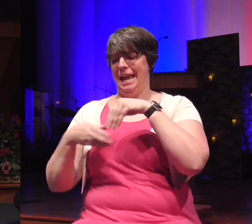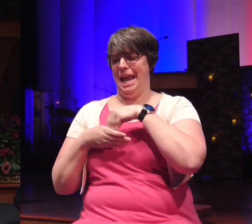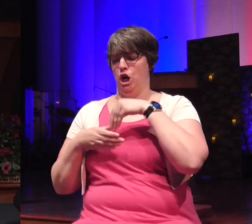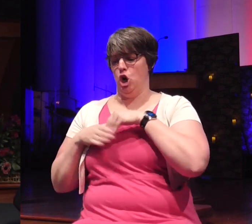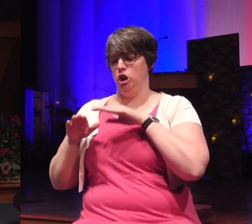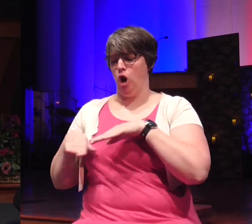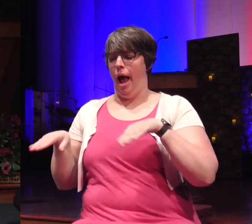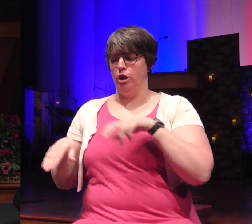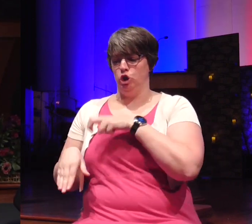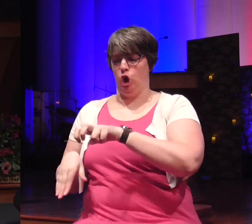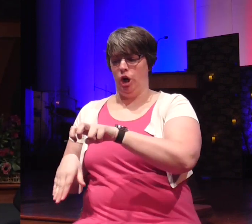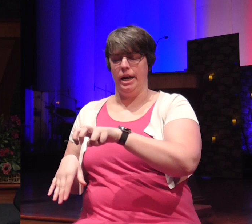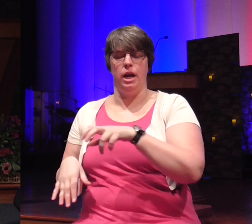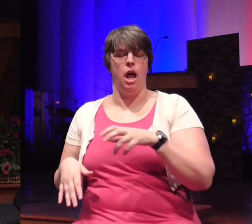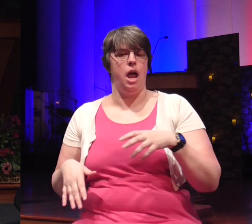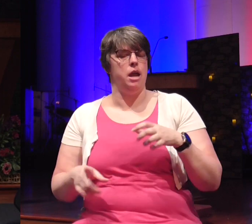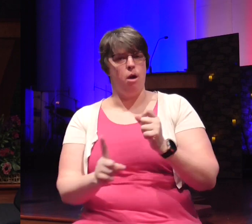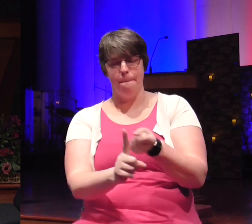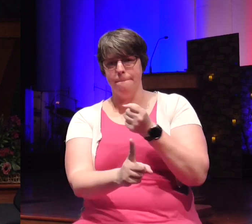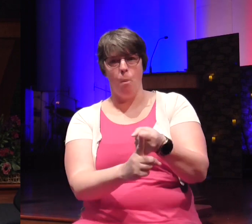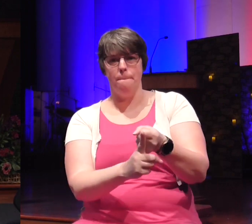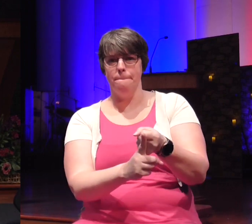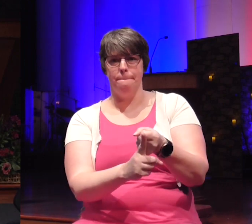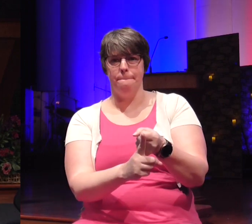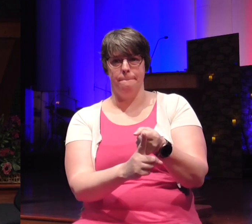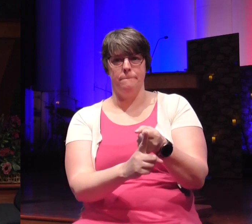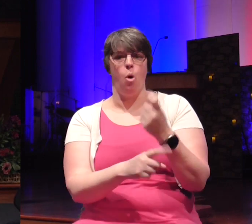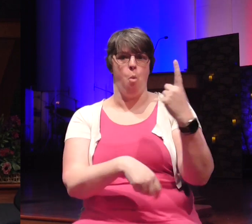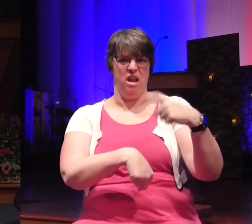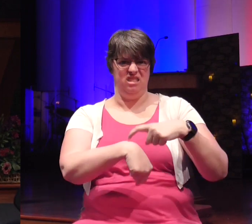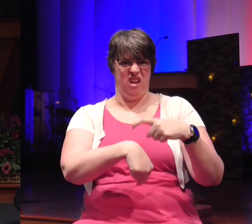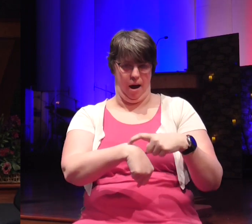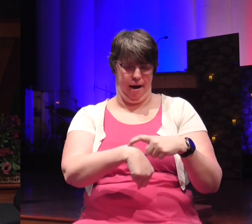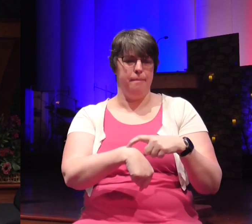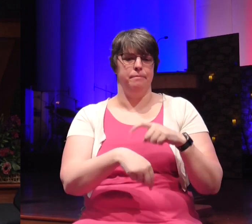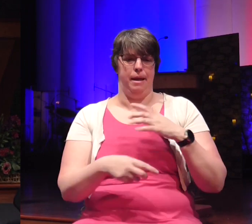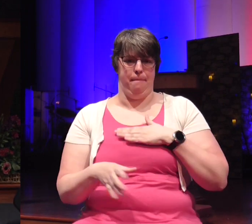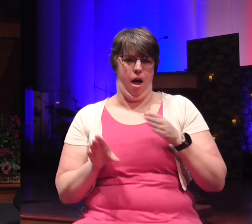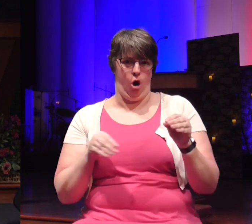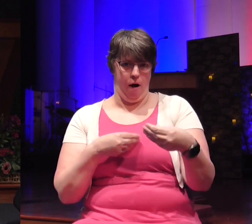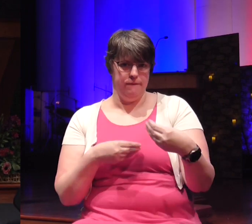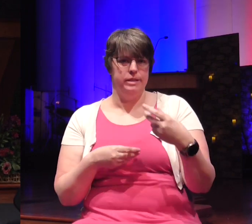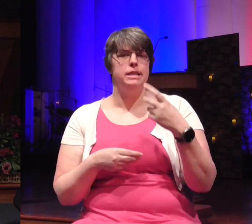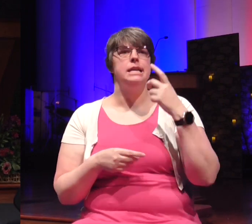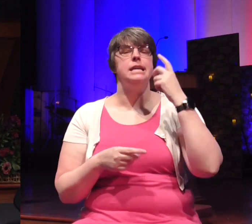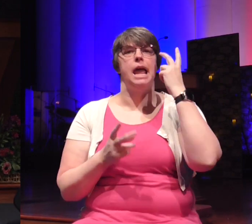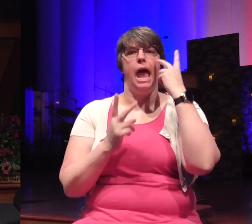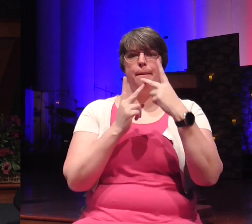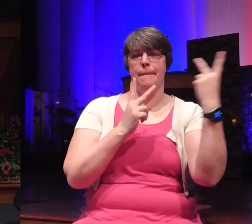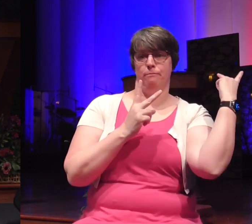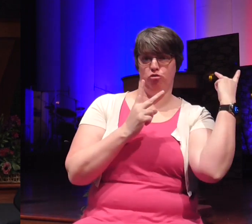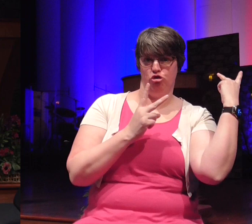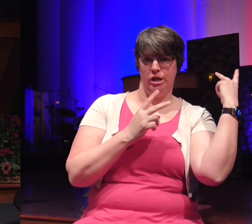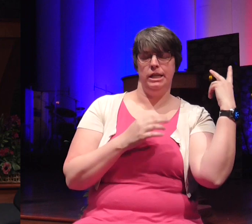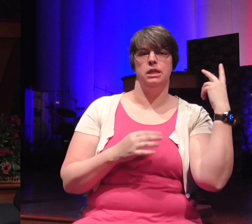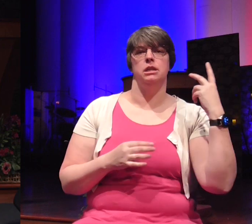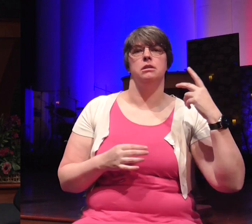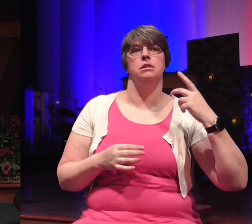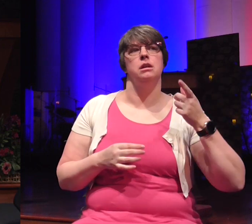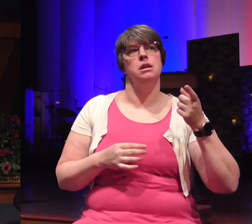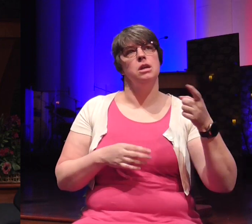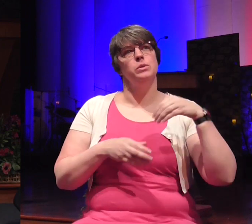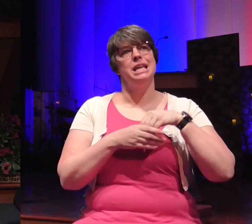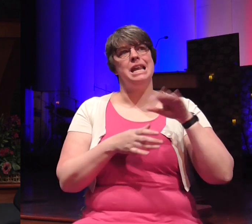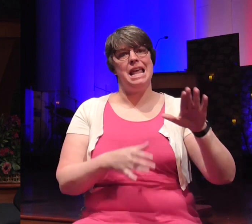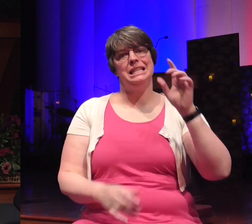of catalyzed a realization he had one time in my office. He had a memory that when he was in his